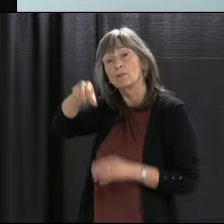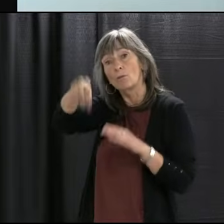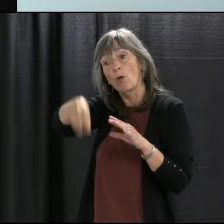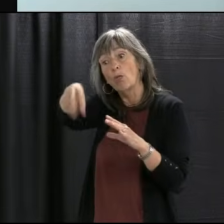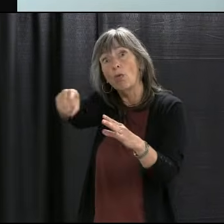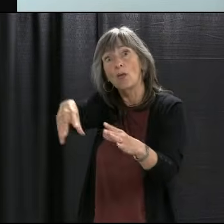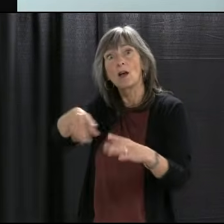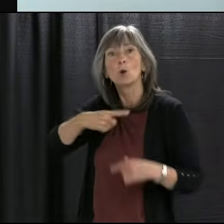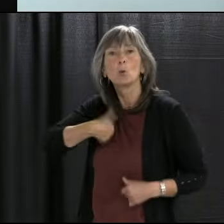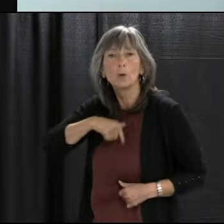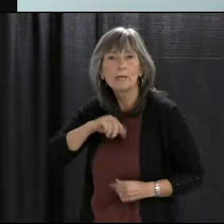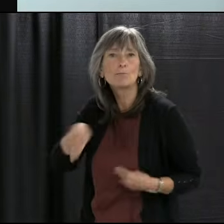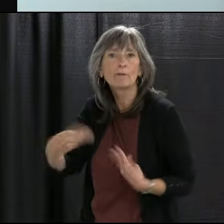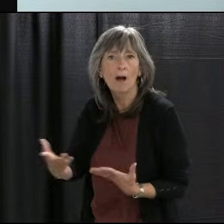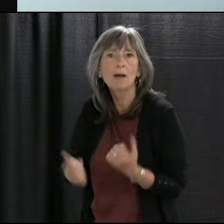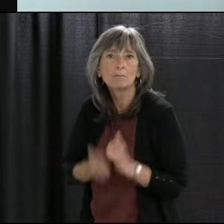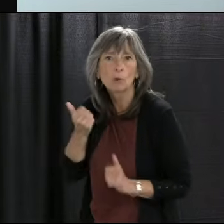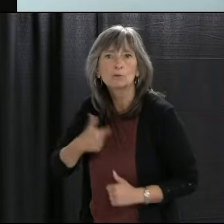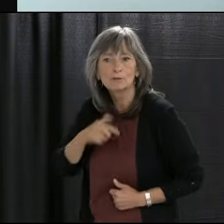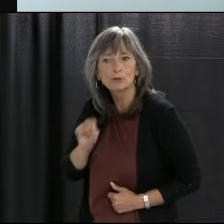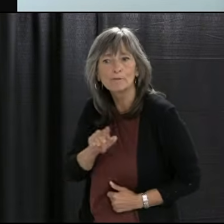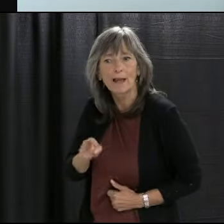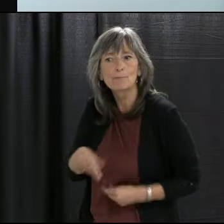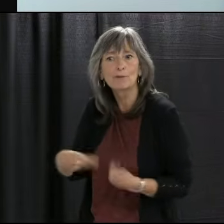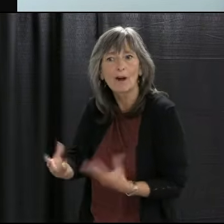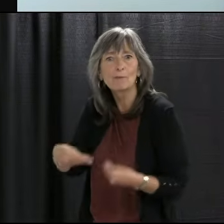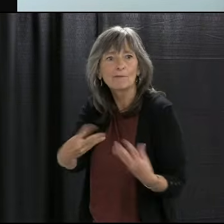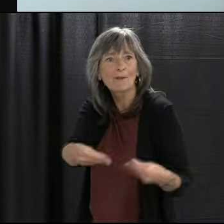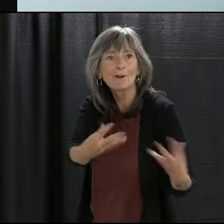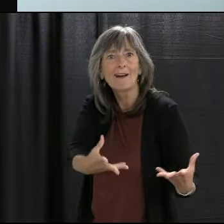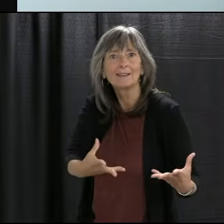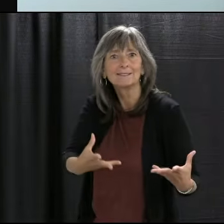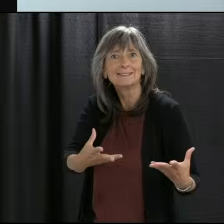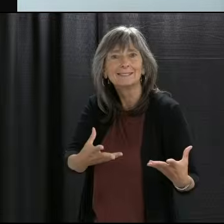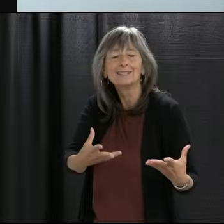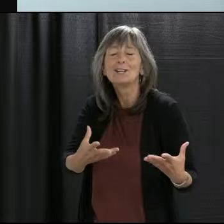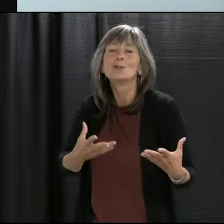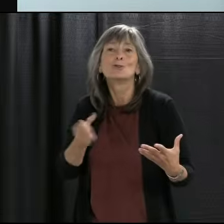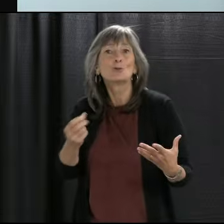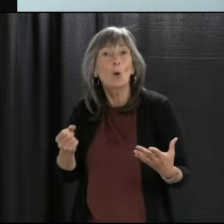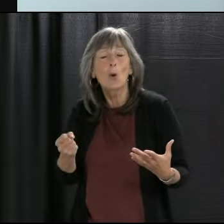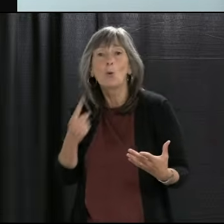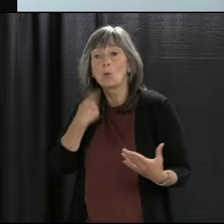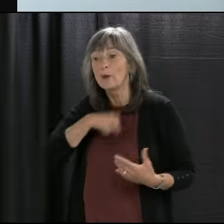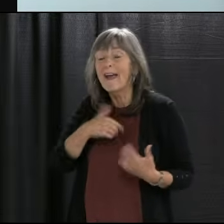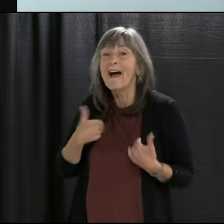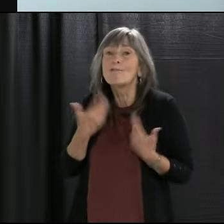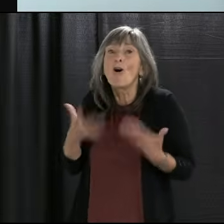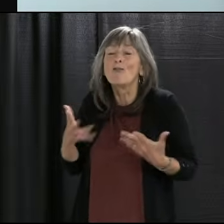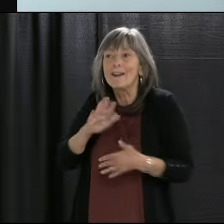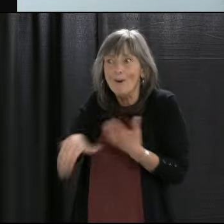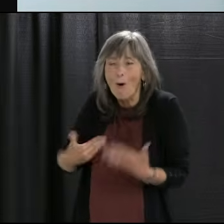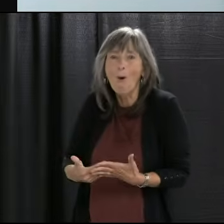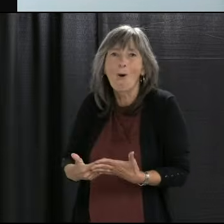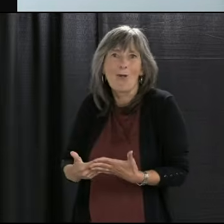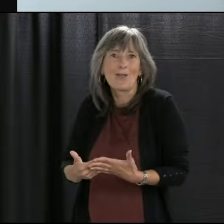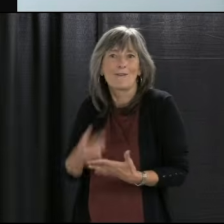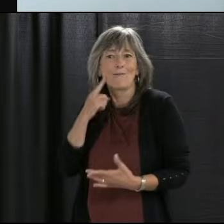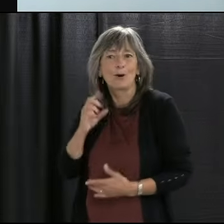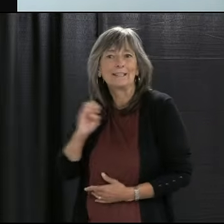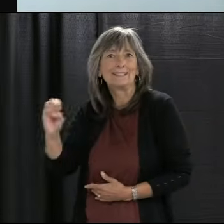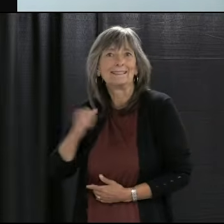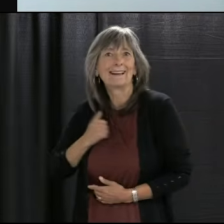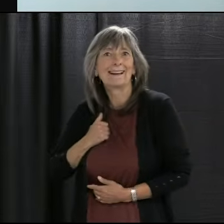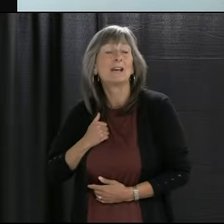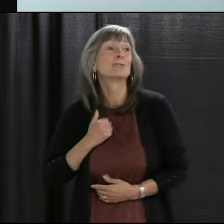others. So I think, again, thank you very much to Quebec, who seem to be pulling out the stops.